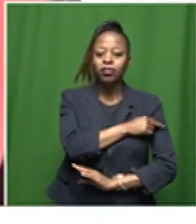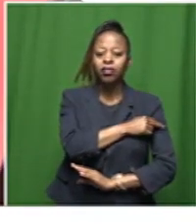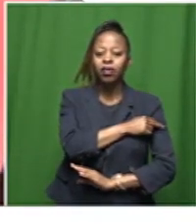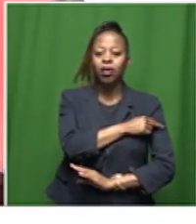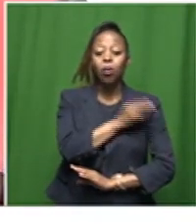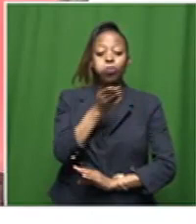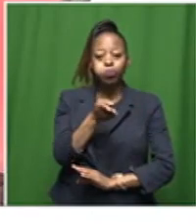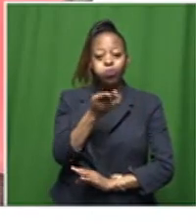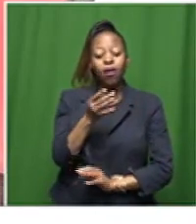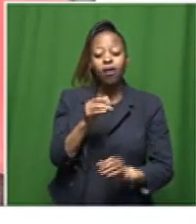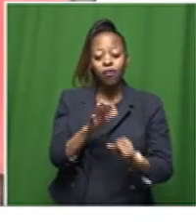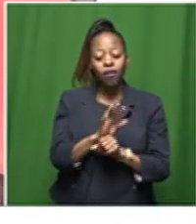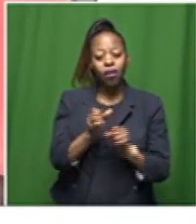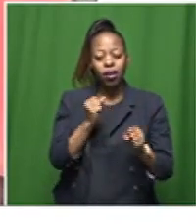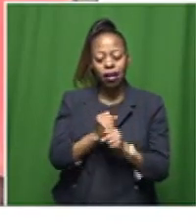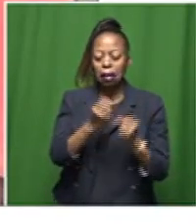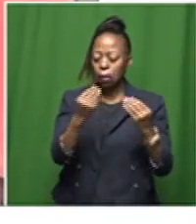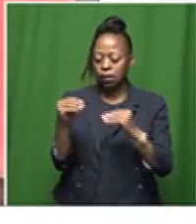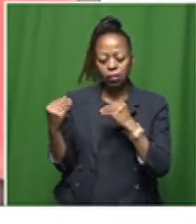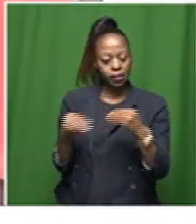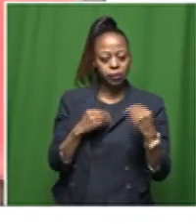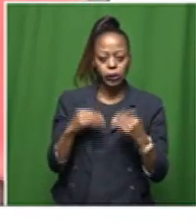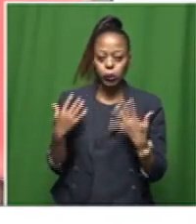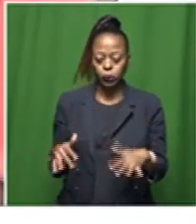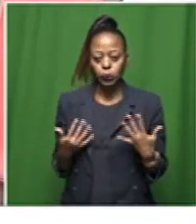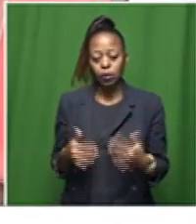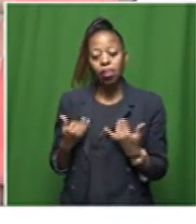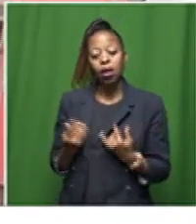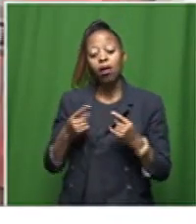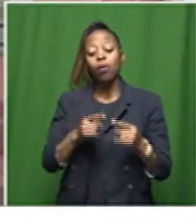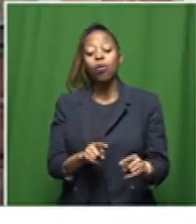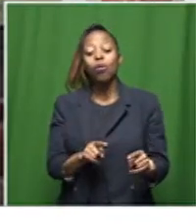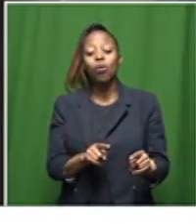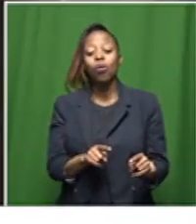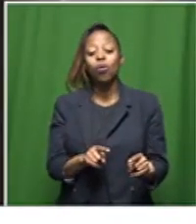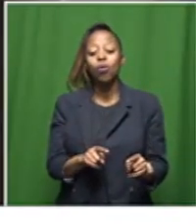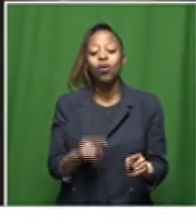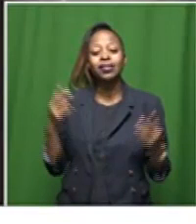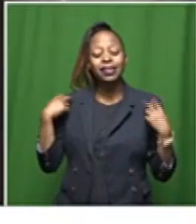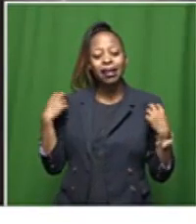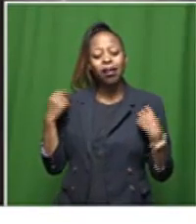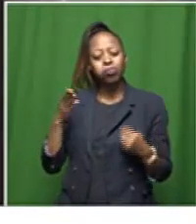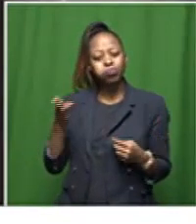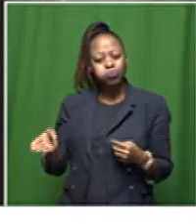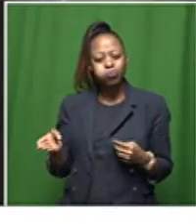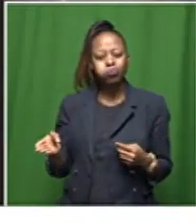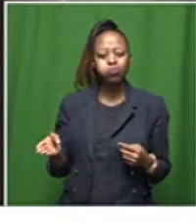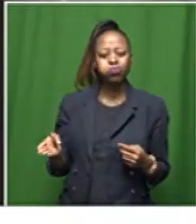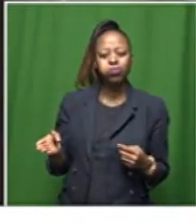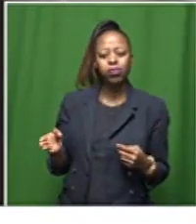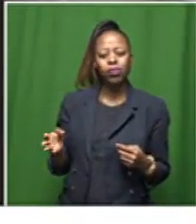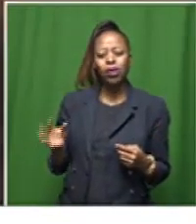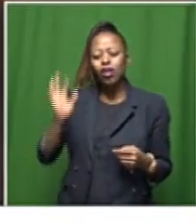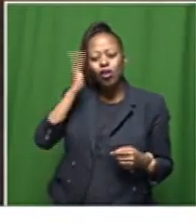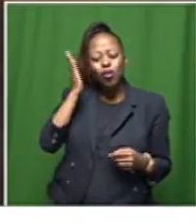this year, up and down ne. O thola hore mole re fihla mole go di security ke pele security ba tla o tseba o tshwere